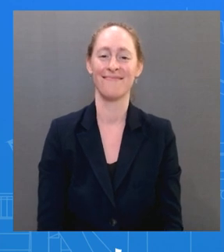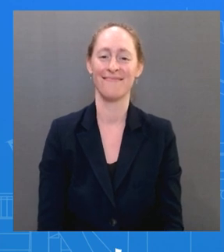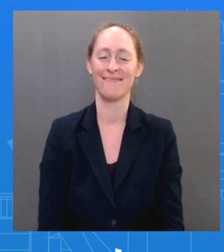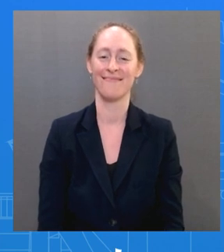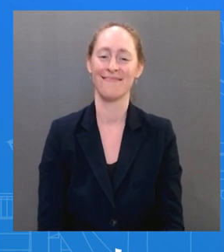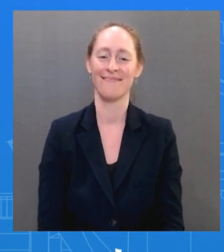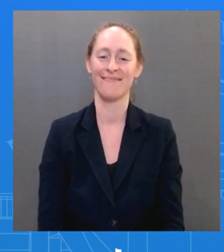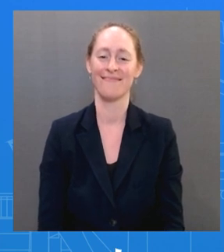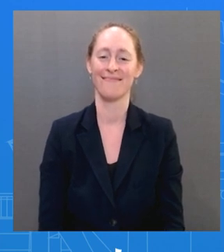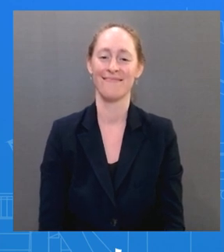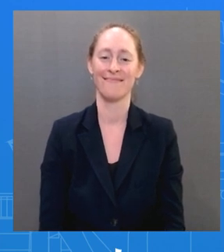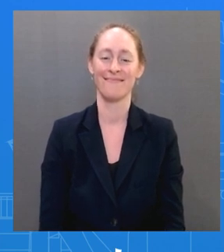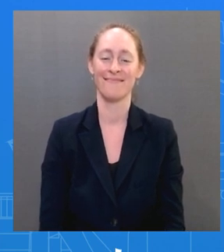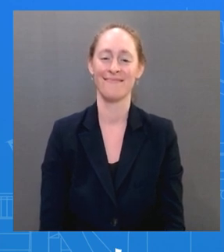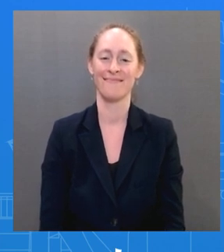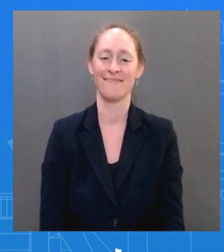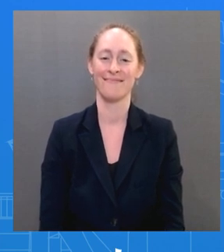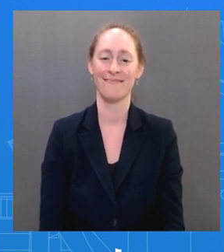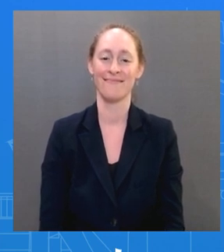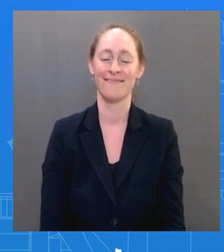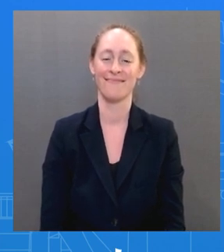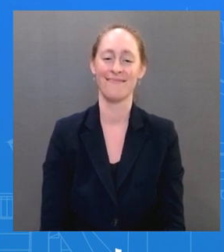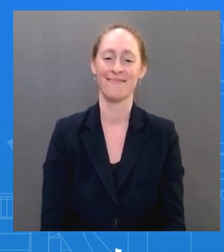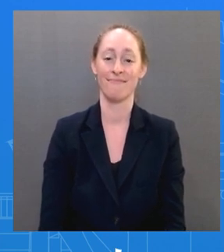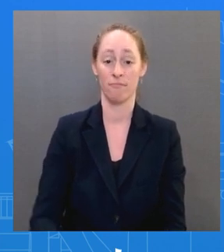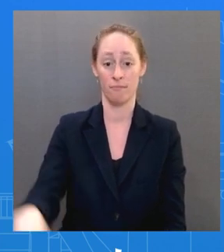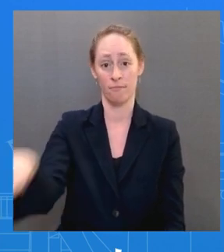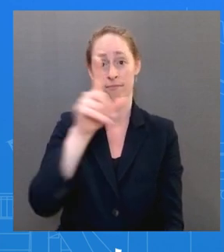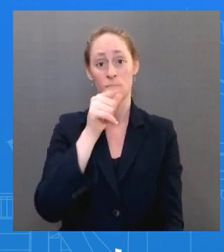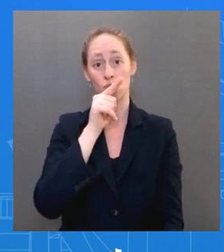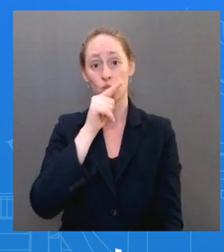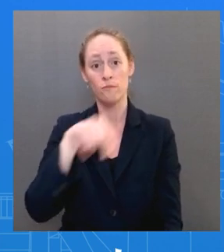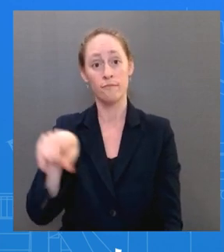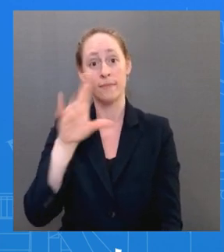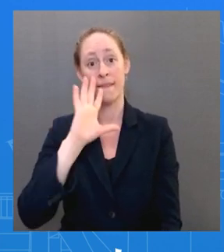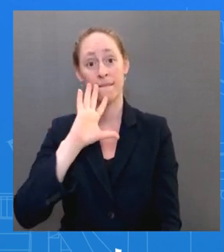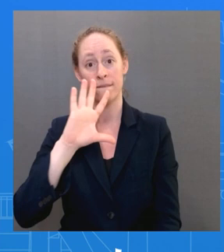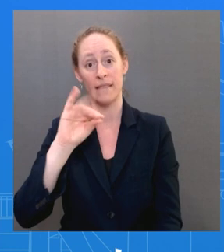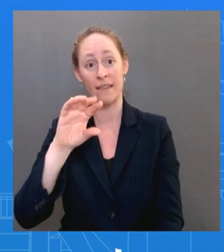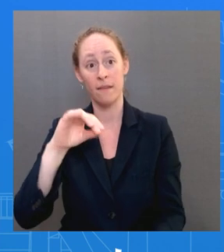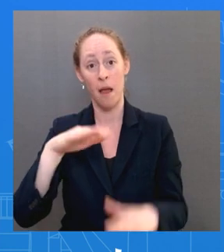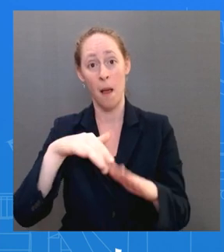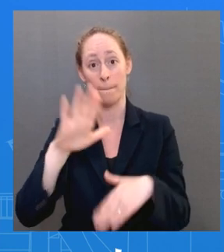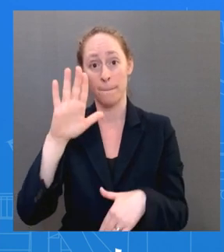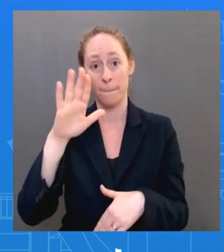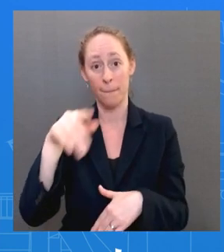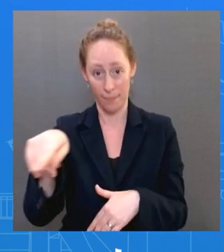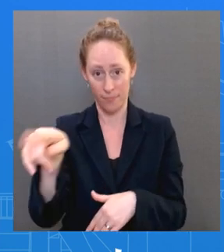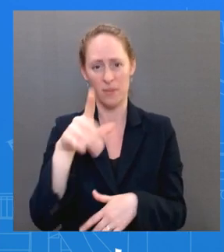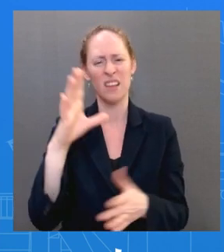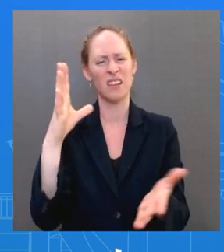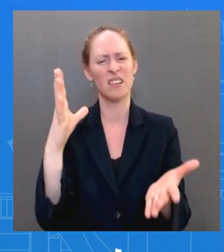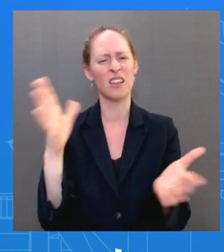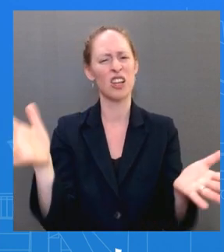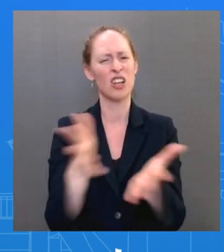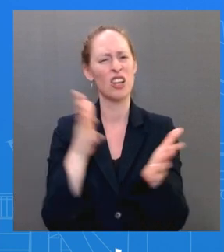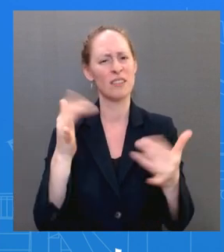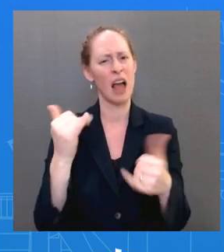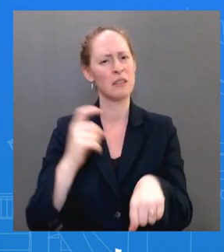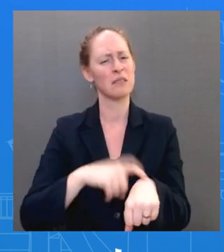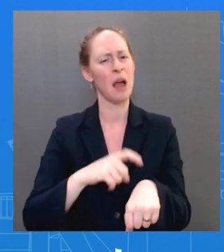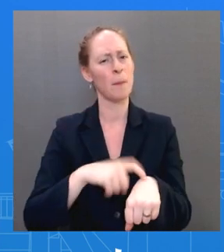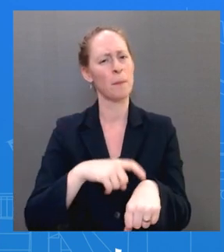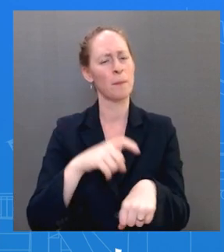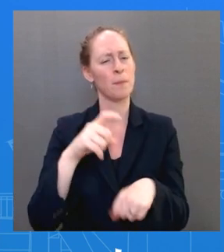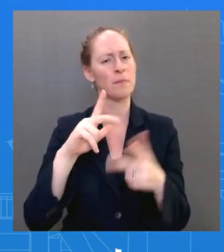they haven't already, and get Paxlovid if they test positive. Now I'm glad to return to the briefing room. Dr. Jha, the